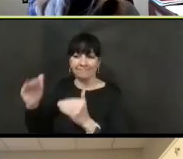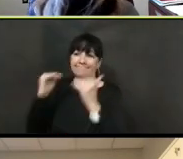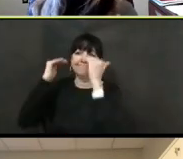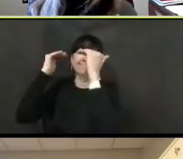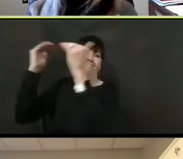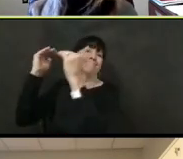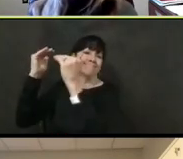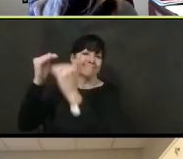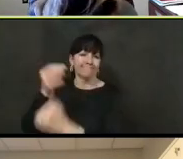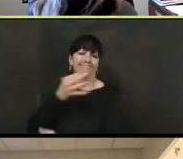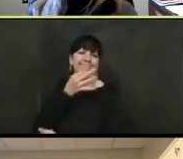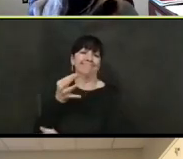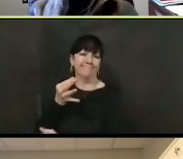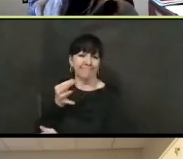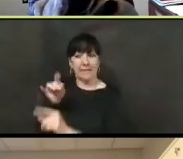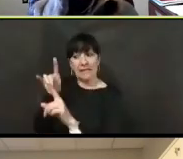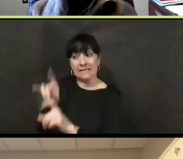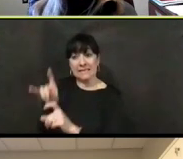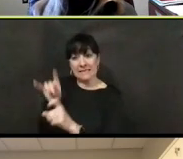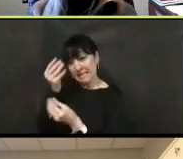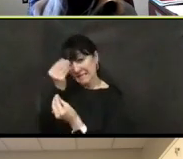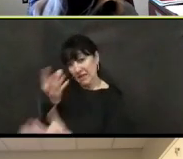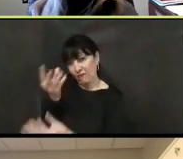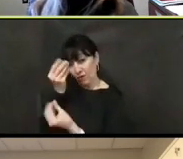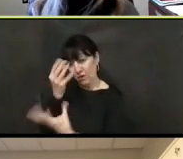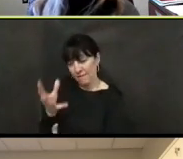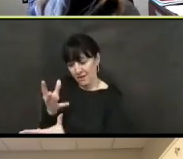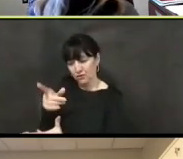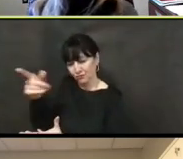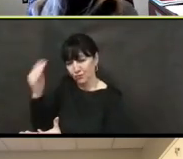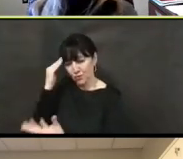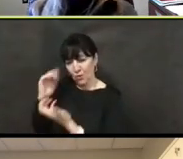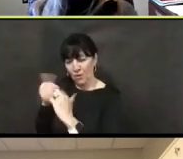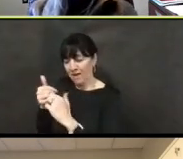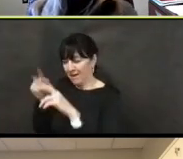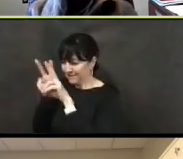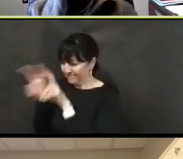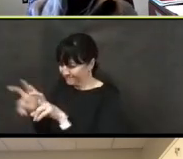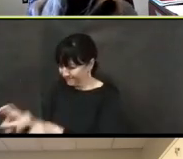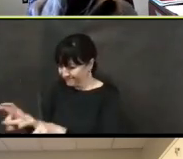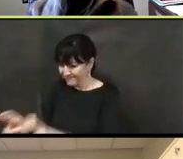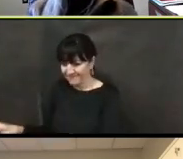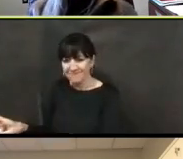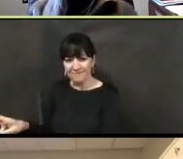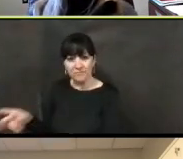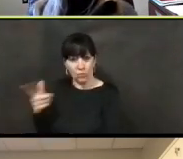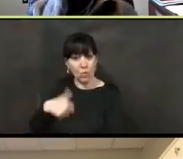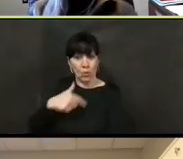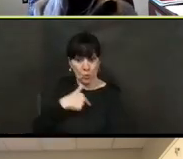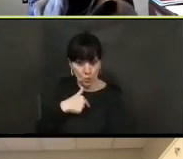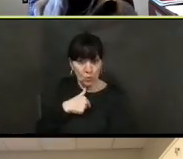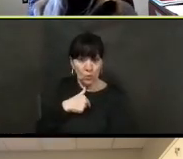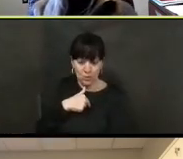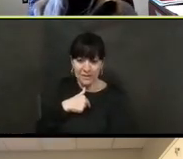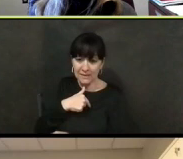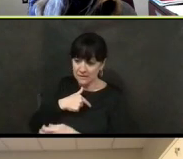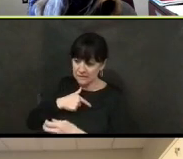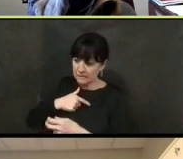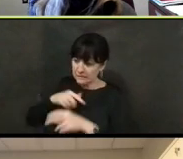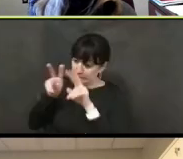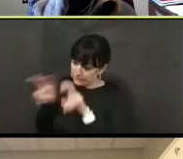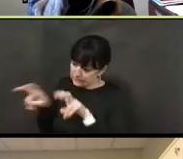We have every test that we're thinking about, we spend a lot of time validating it, and we've had a lot of tests come our way, and some